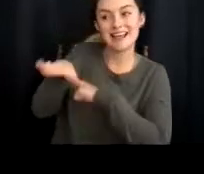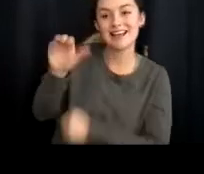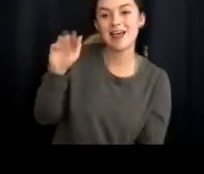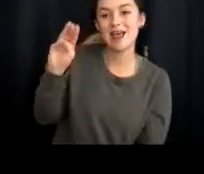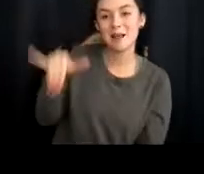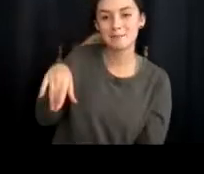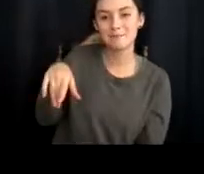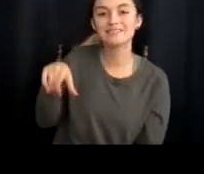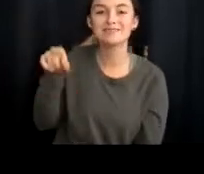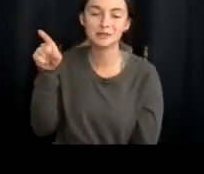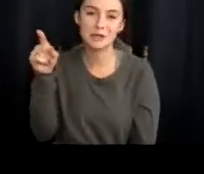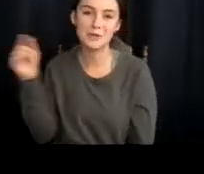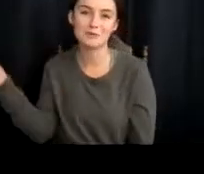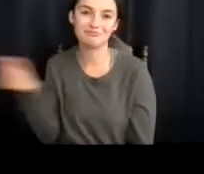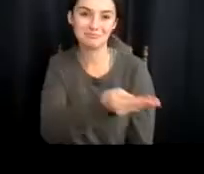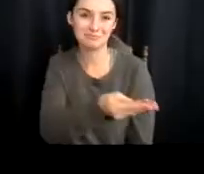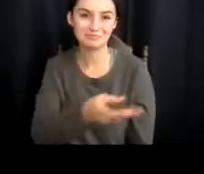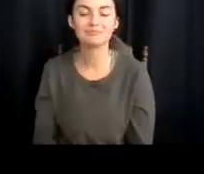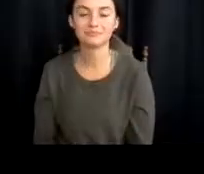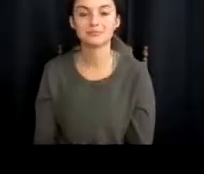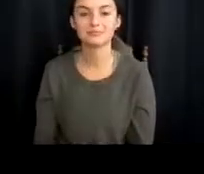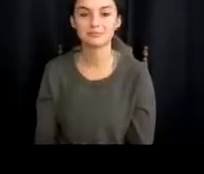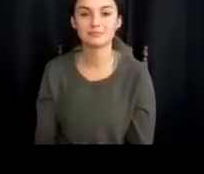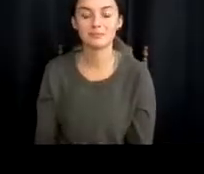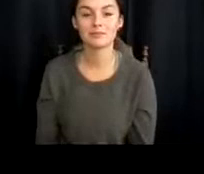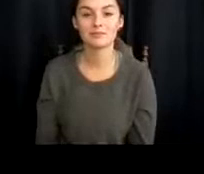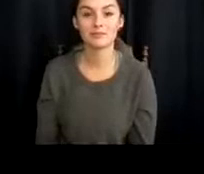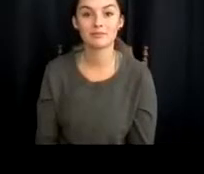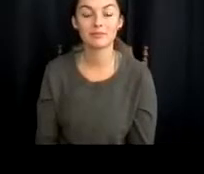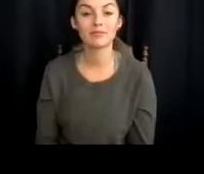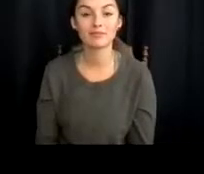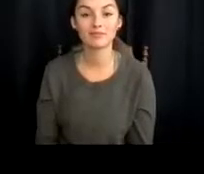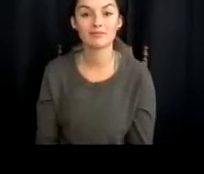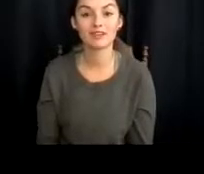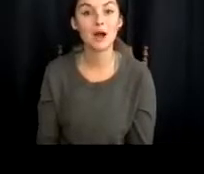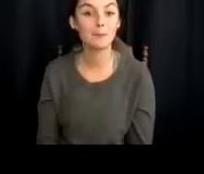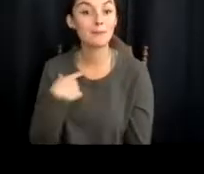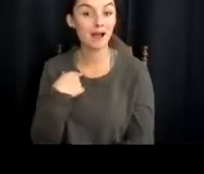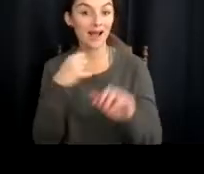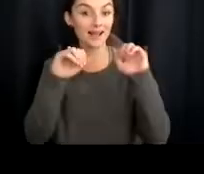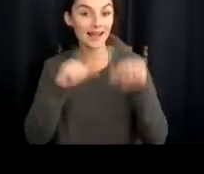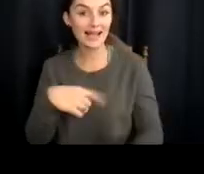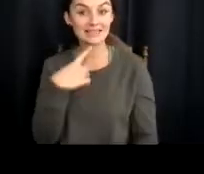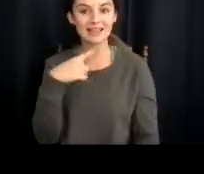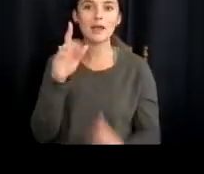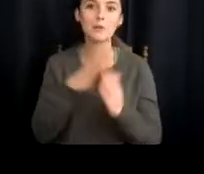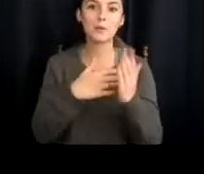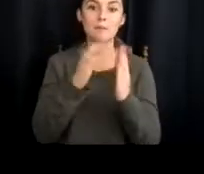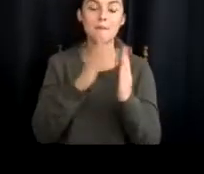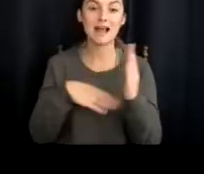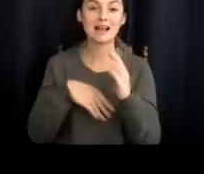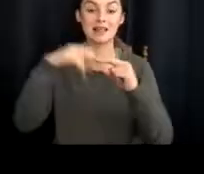to you. I will tell you that they were painted when the Capitol was constructed. And one thing we really like to talk